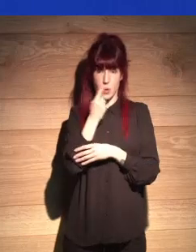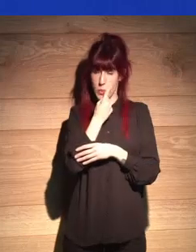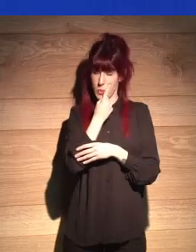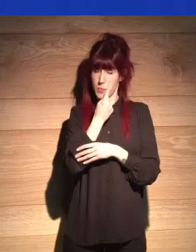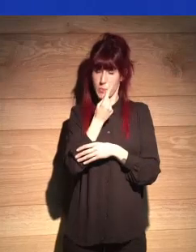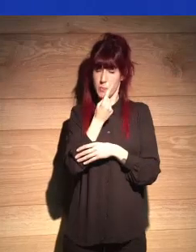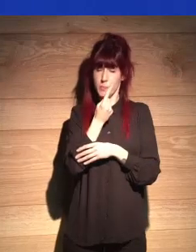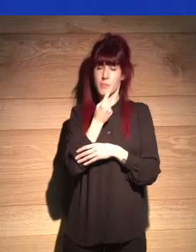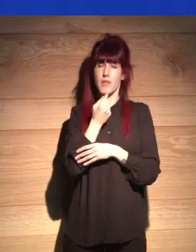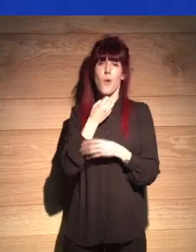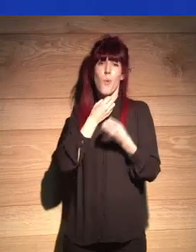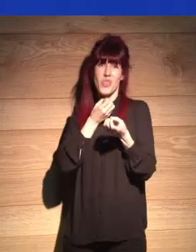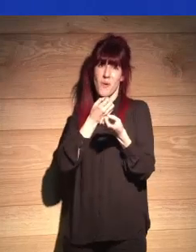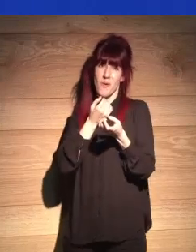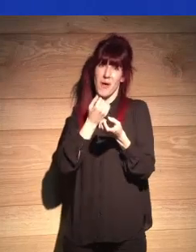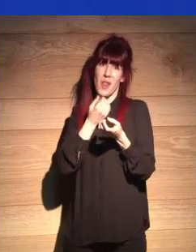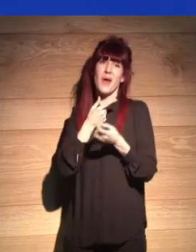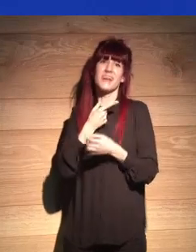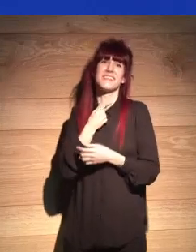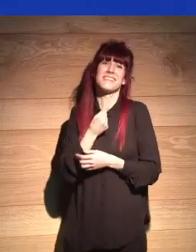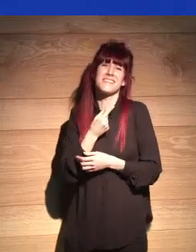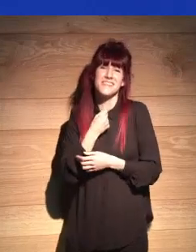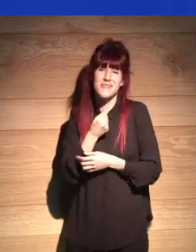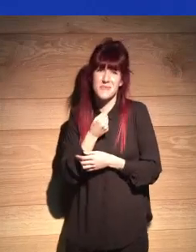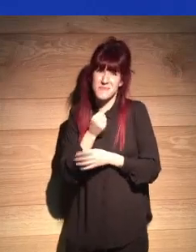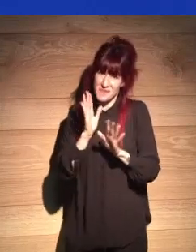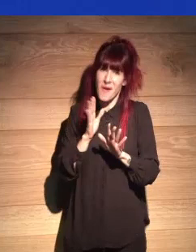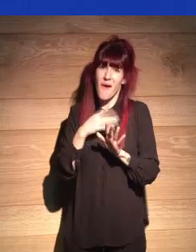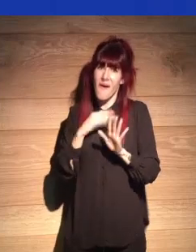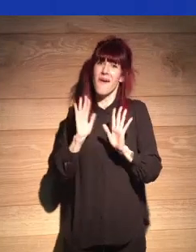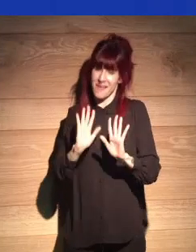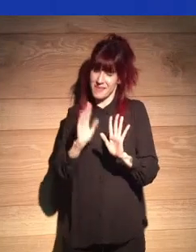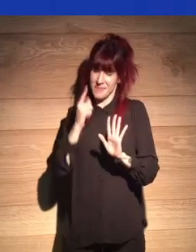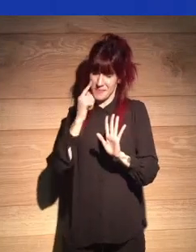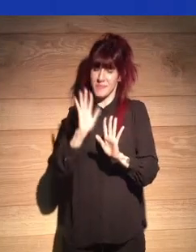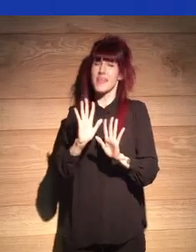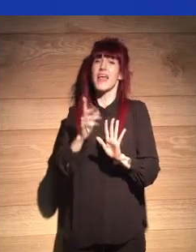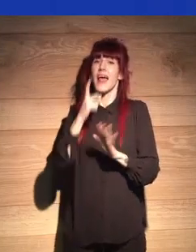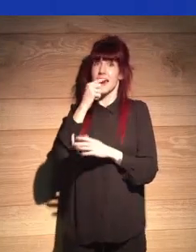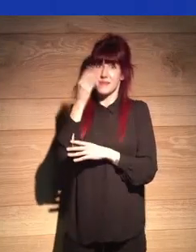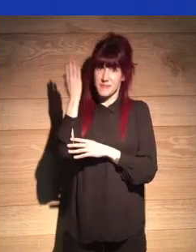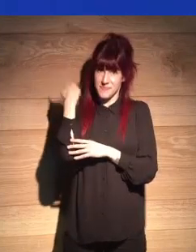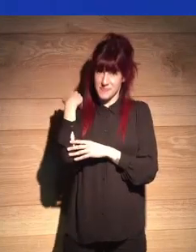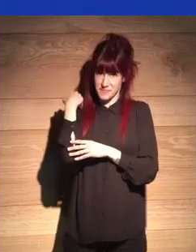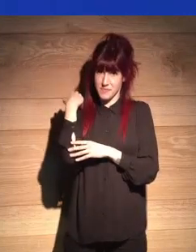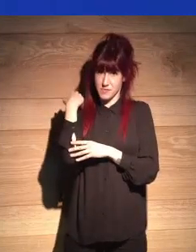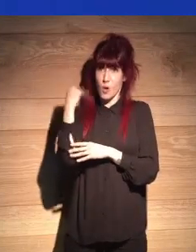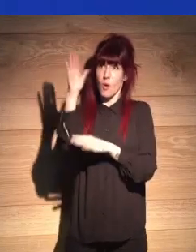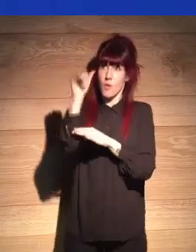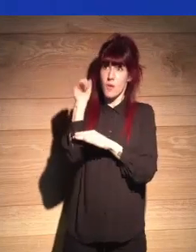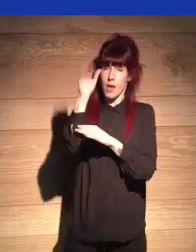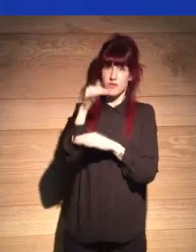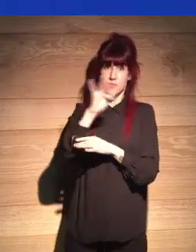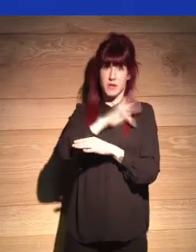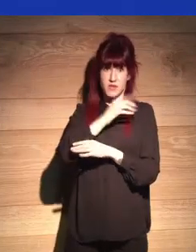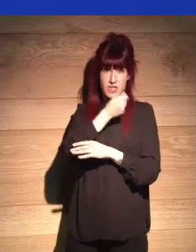the observatory, and I tell you this as an anecdote, but it has some meaning. Last year we